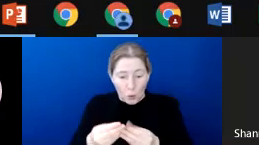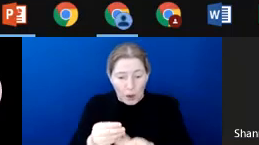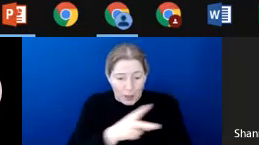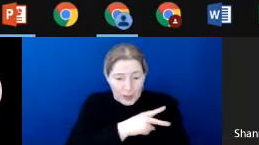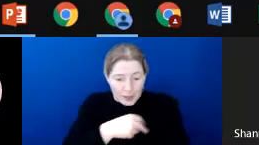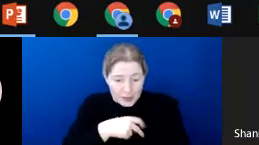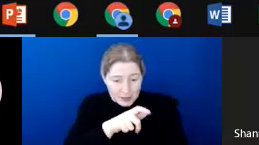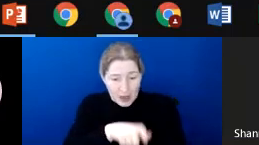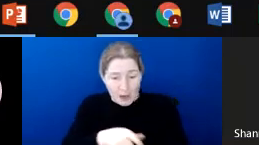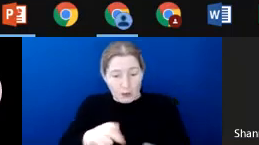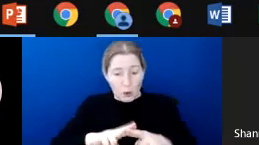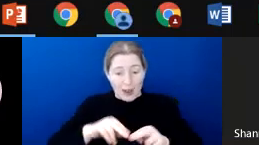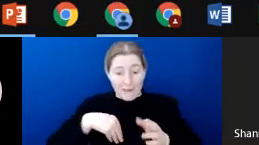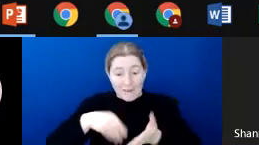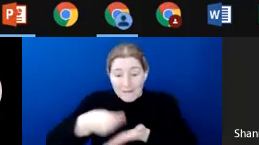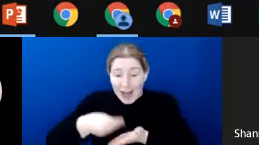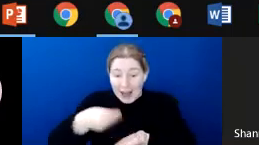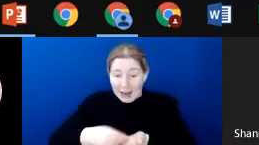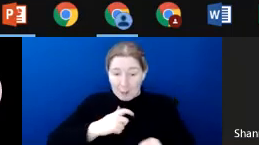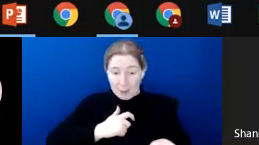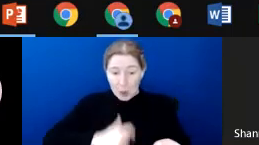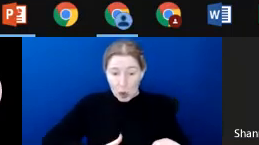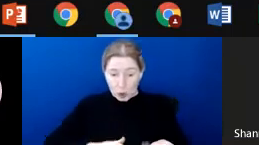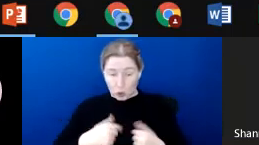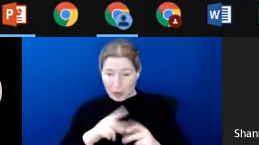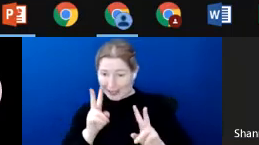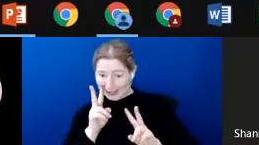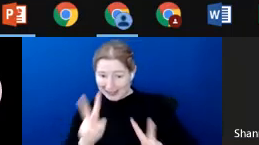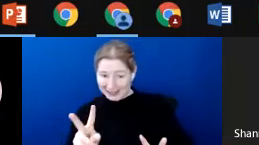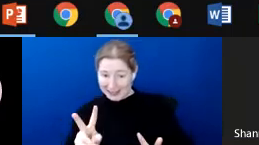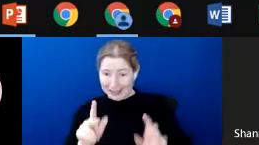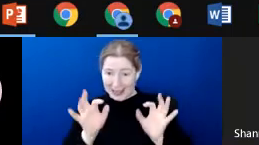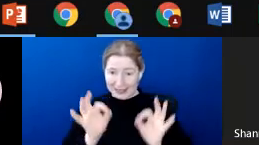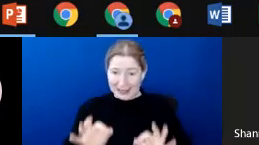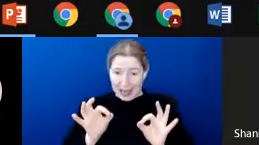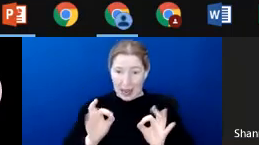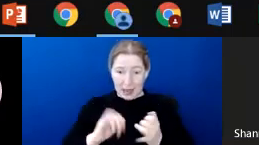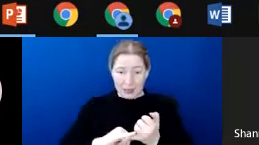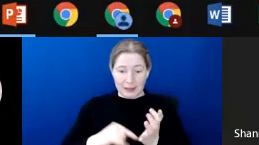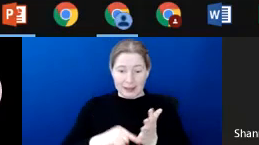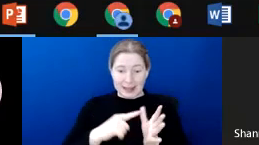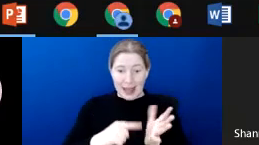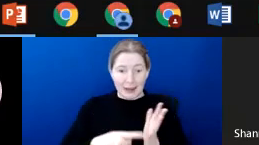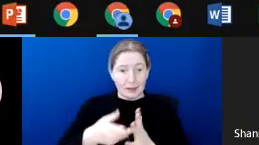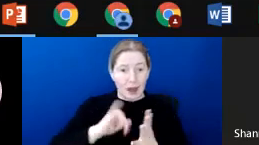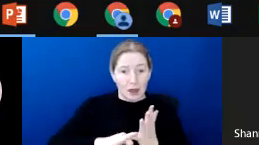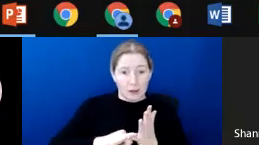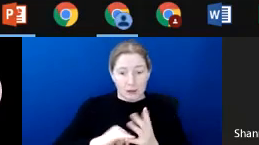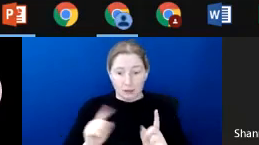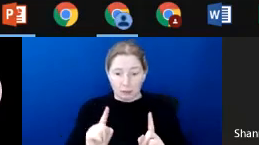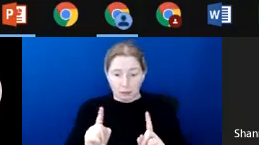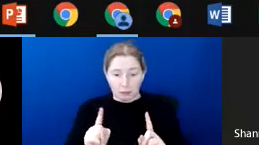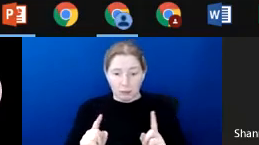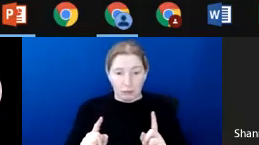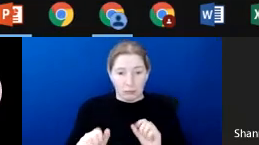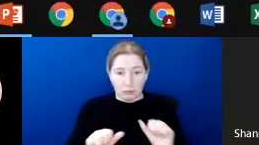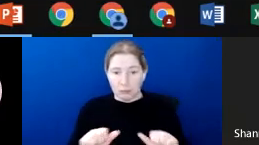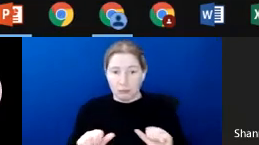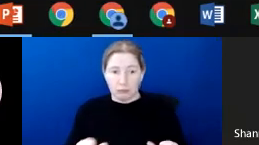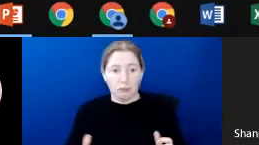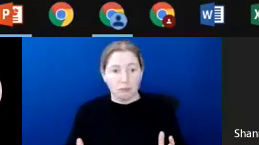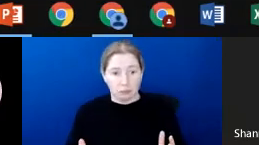finance person working inside Business Central, you can see exactly the status in here, and you can see the